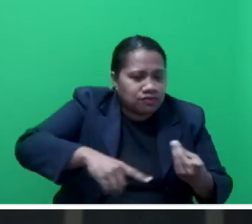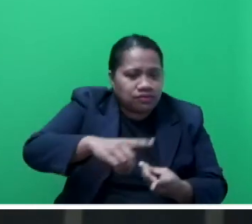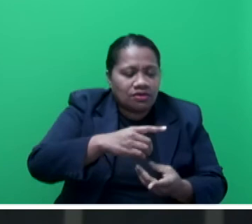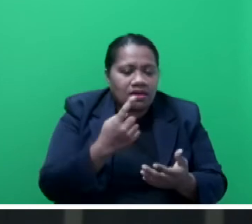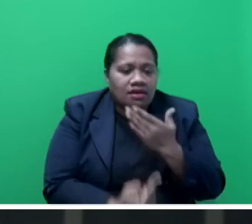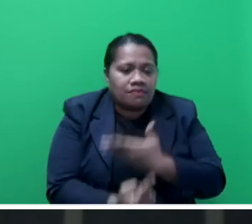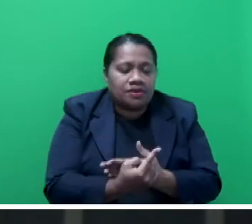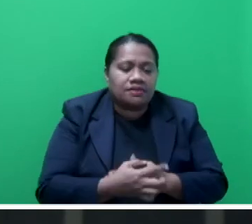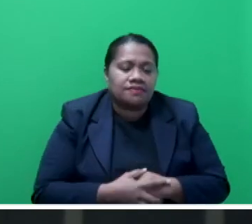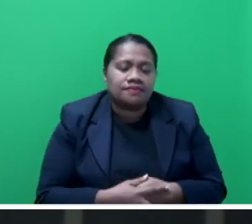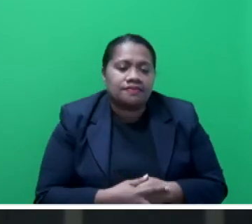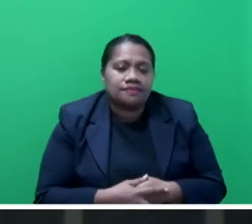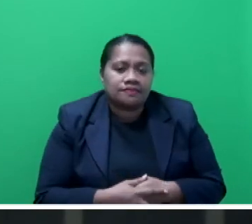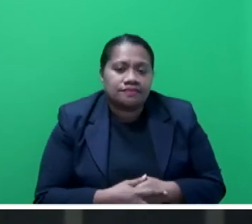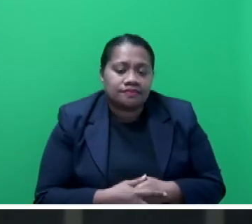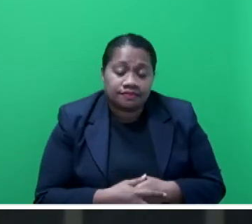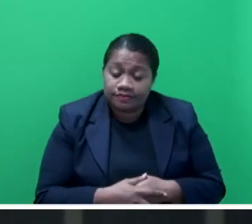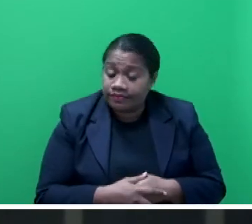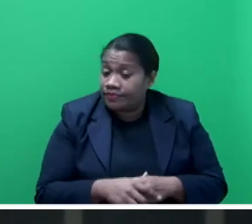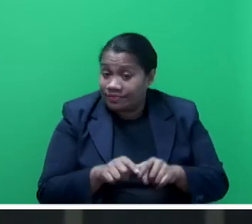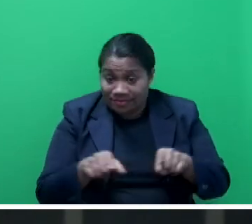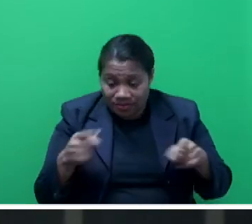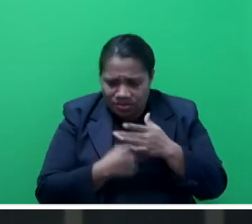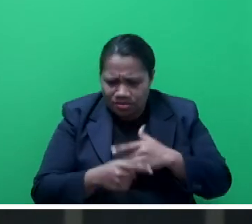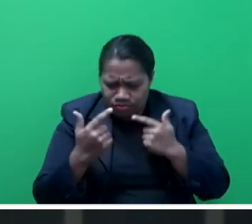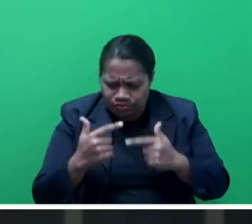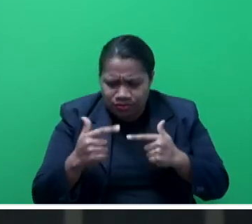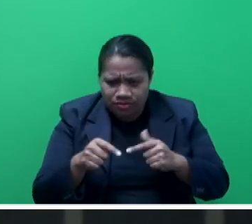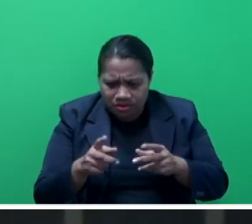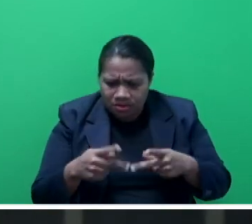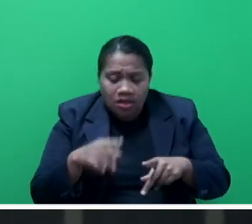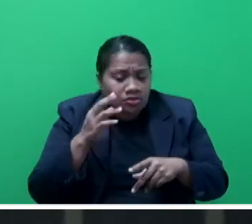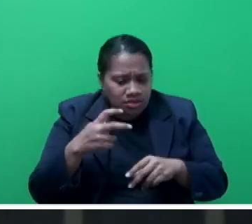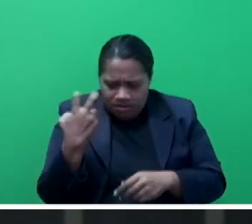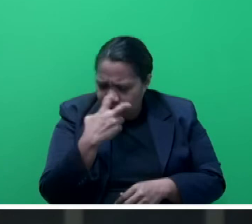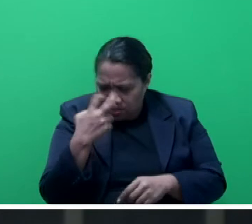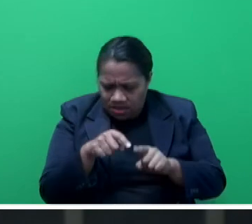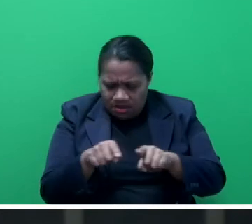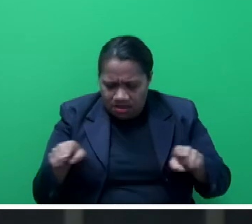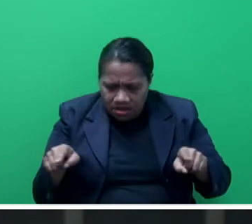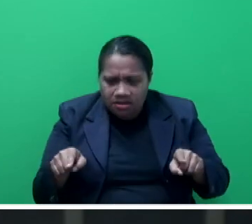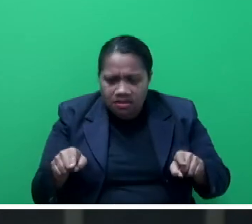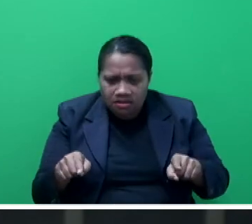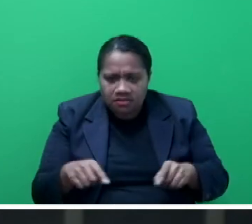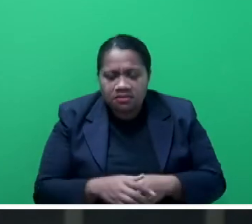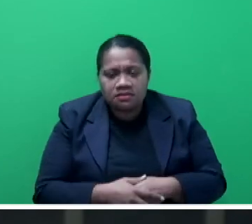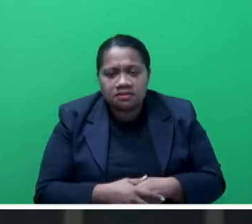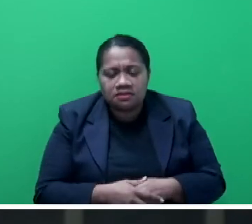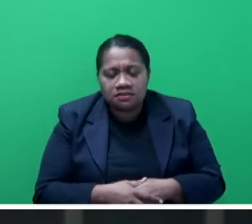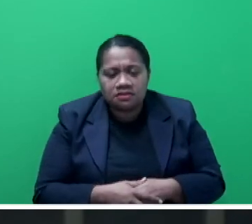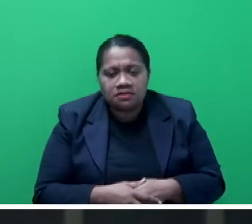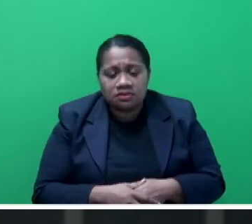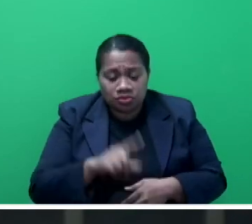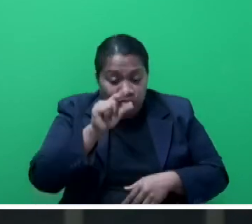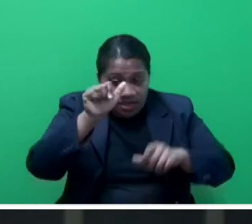manual systems limit the authority to be able to monitor real-time data and evaluate the whole operations. Carrying out analysis on